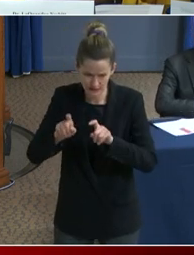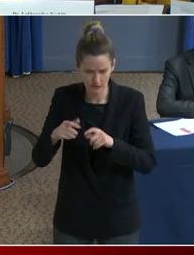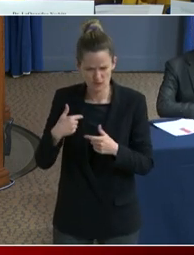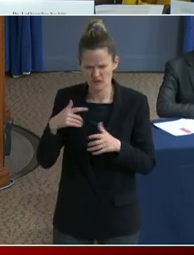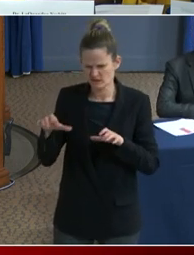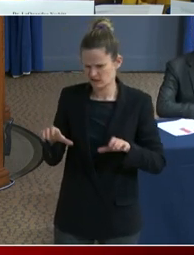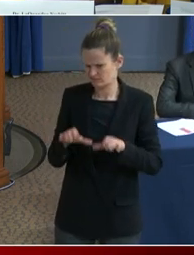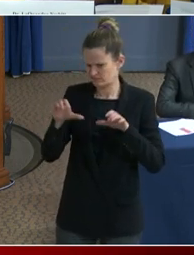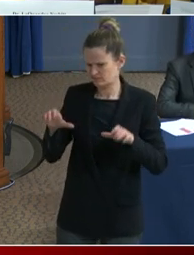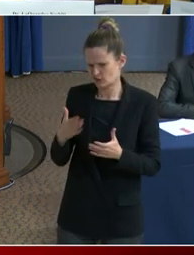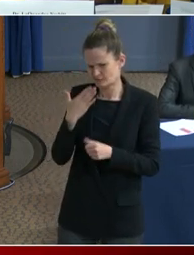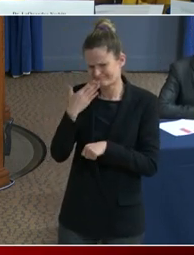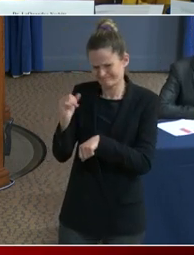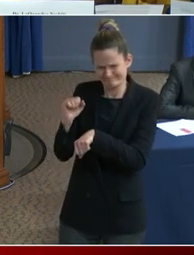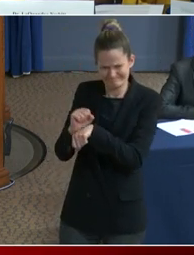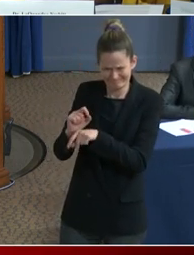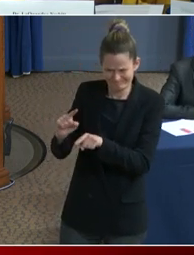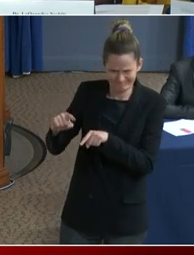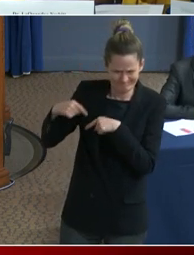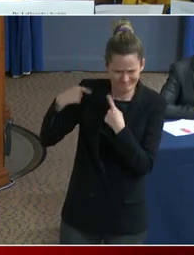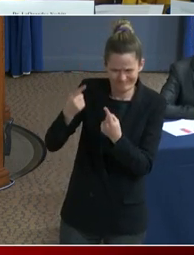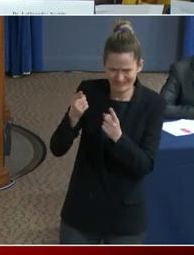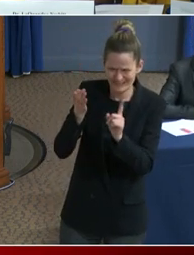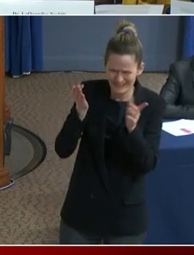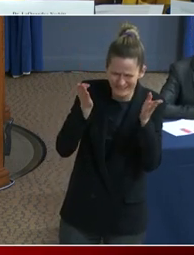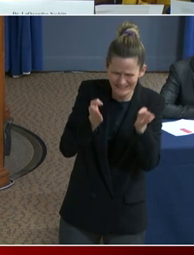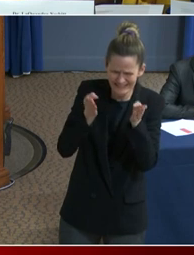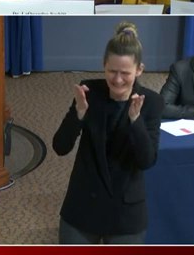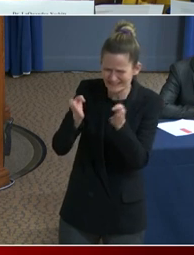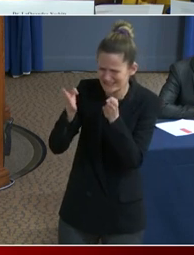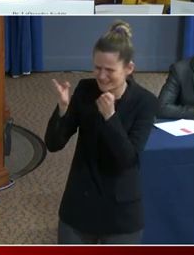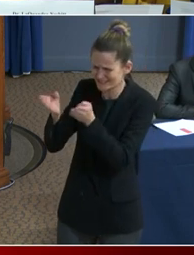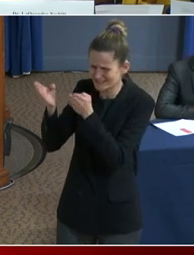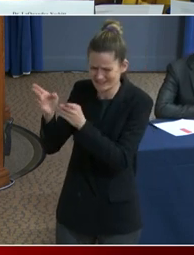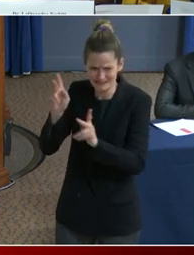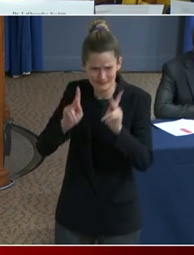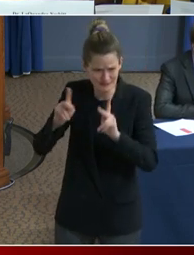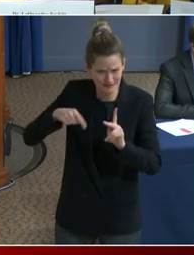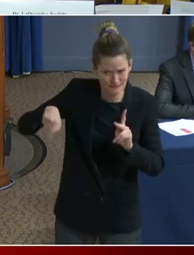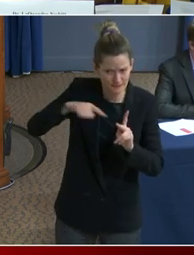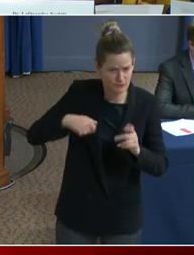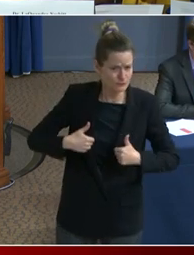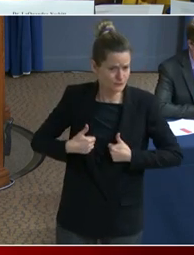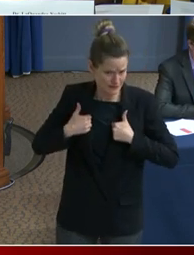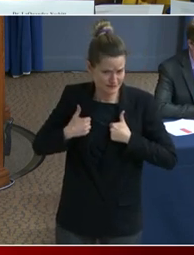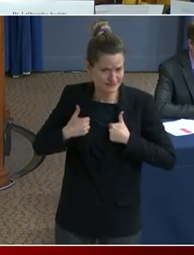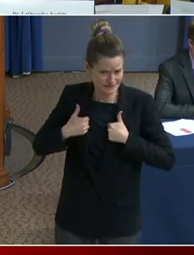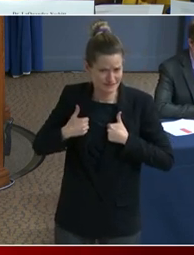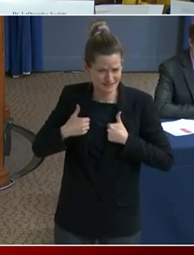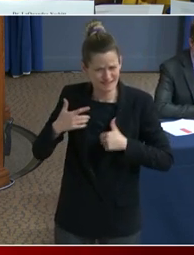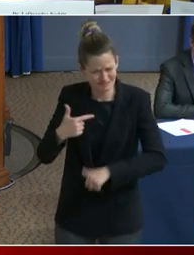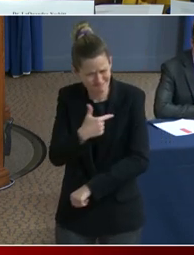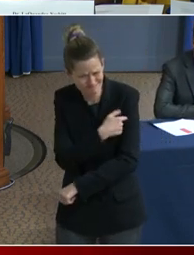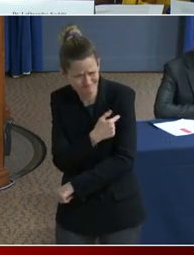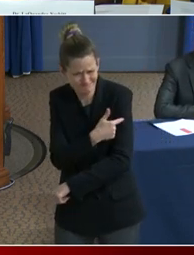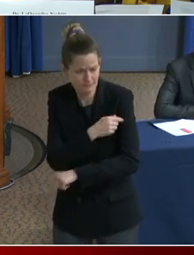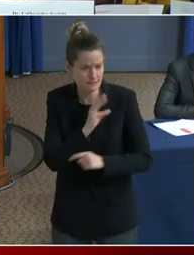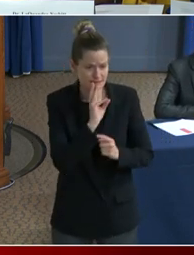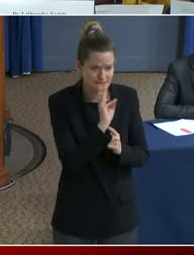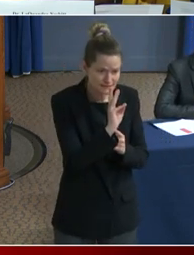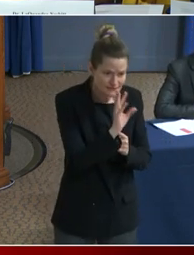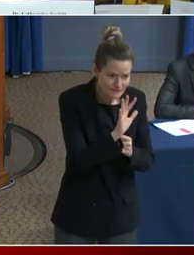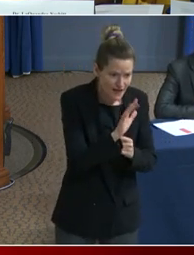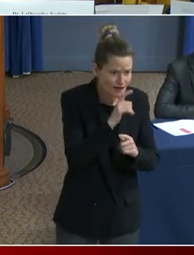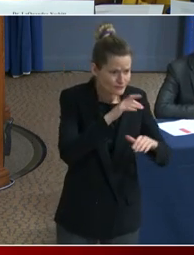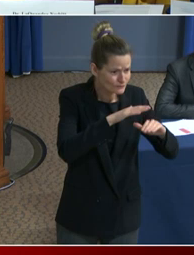of Columbia getting many of our residents vaccinated. Our residents who are 5 and older are all eligible for vaccination, and we want